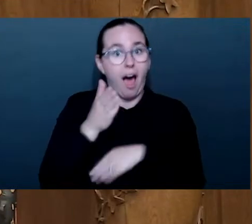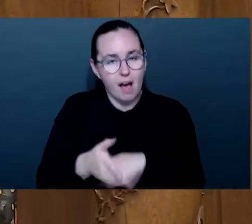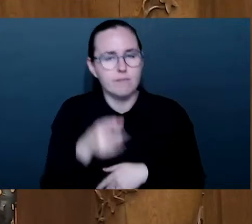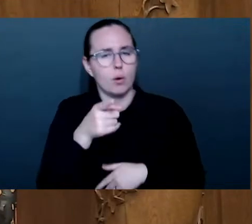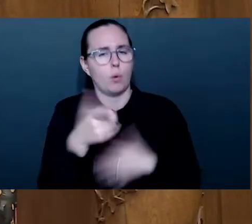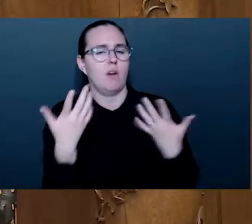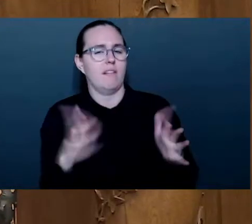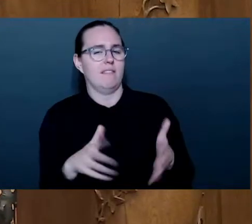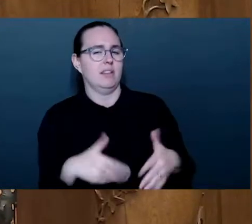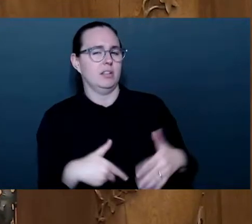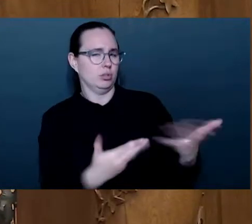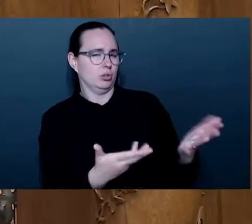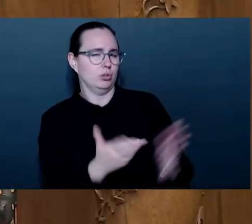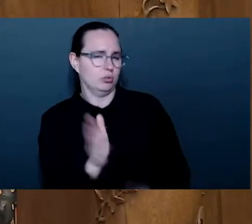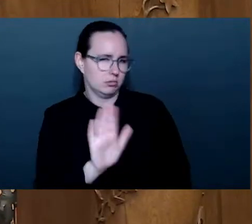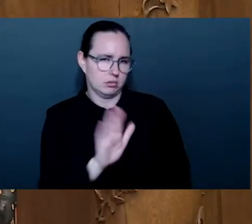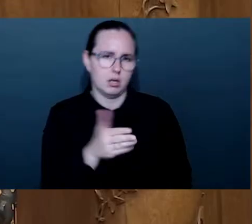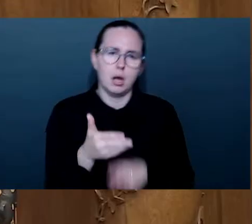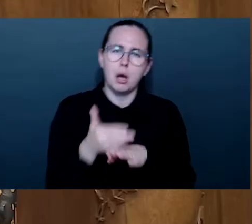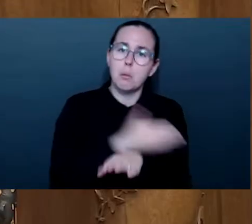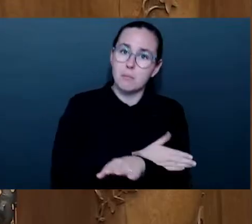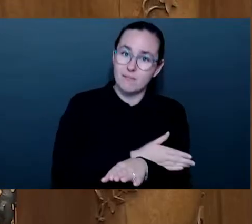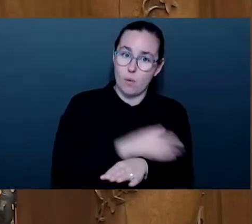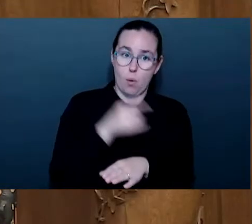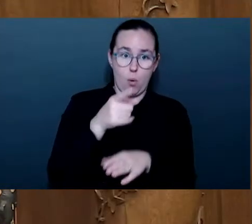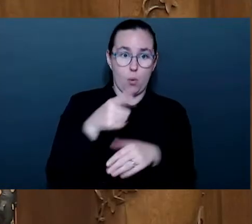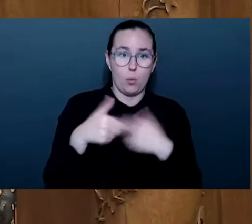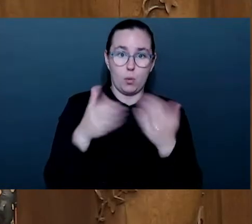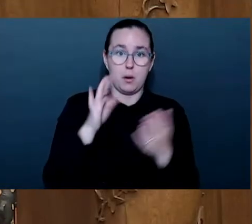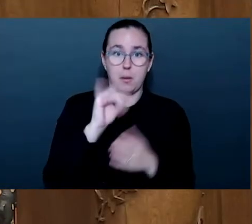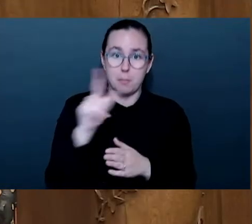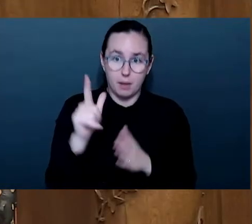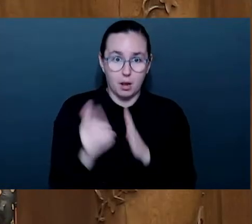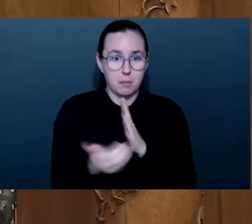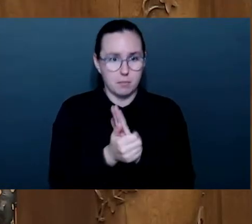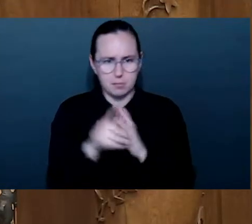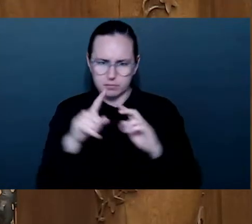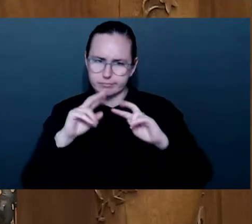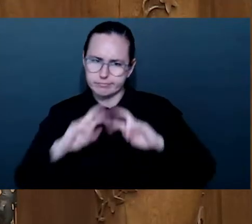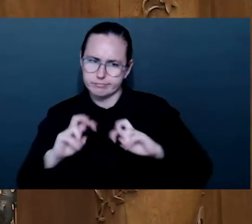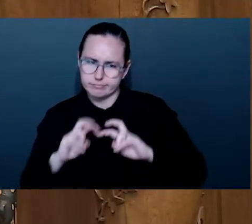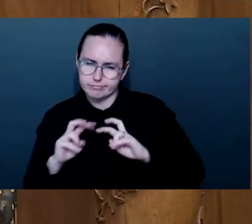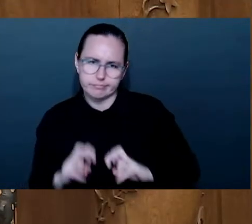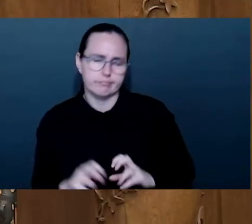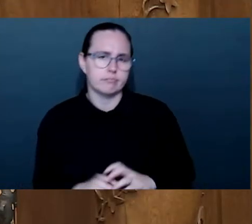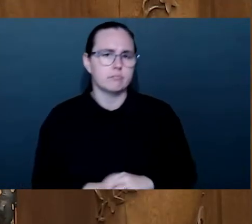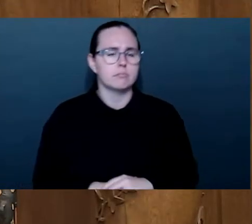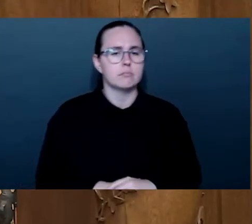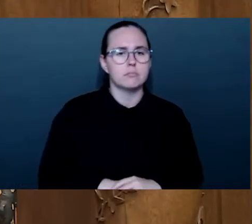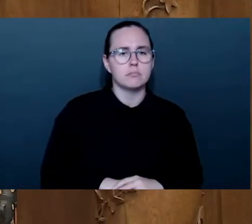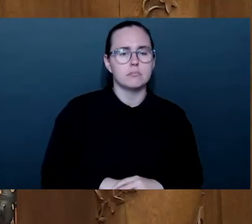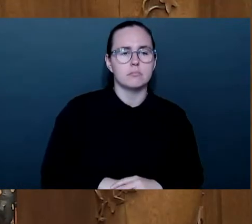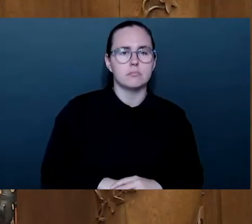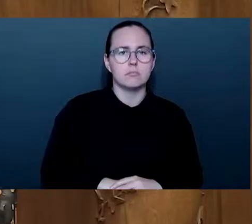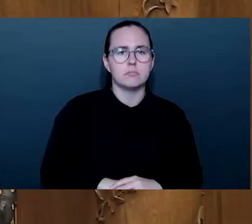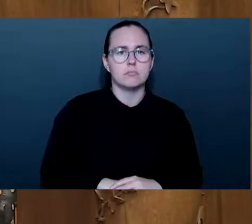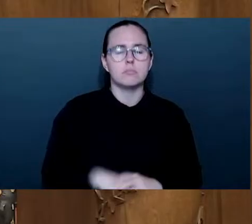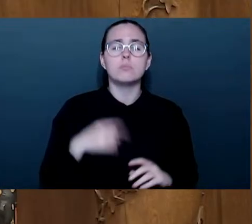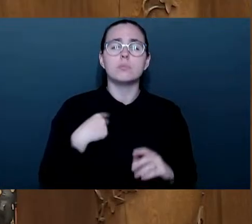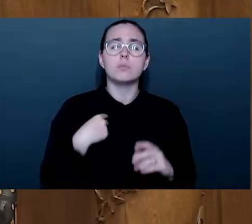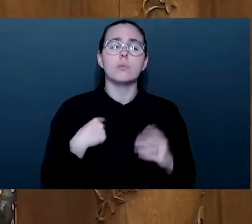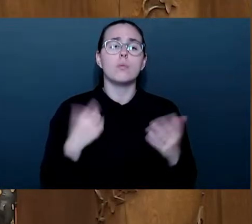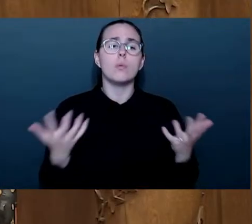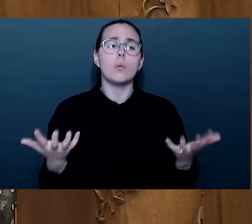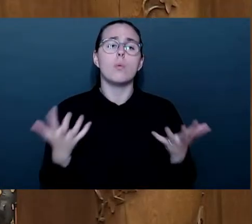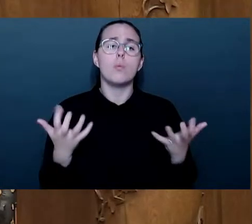amendment. The Chair wishes to assure the House that the Chair examines every private member's